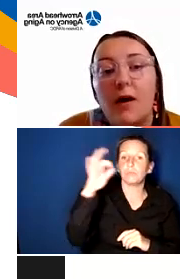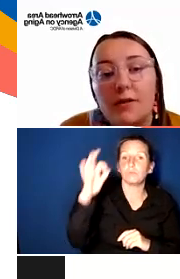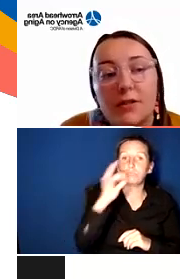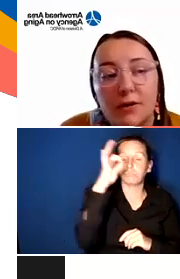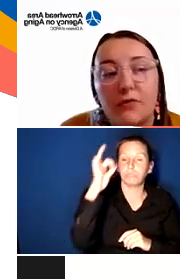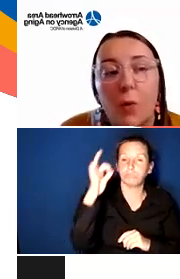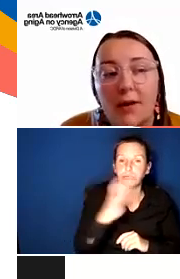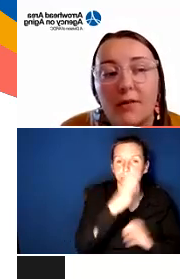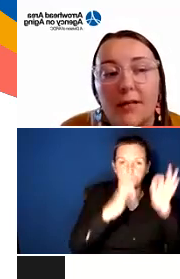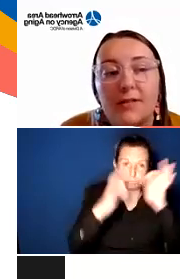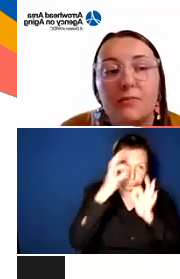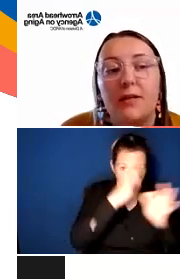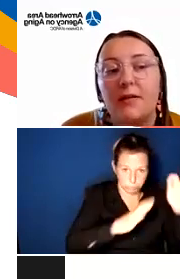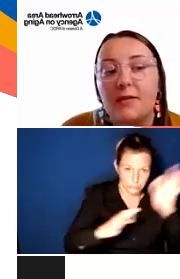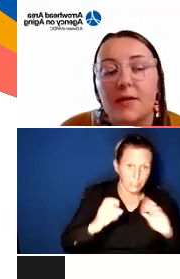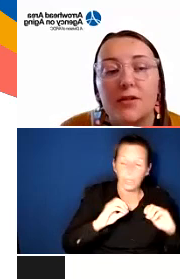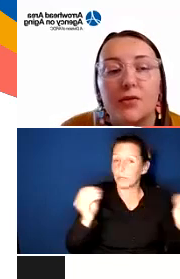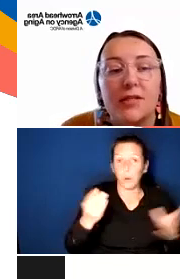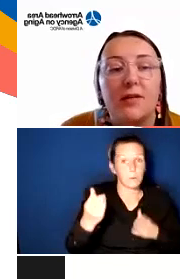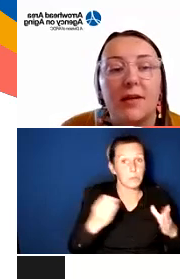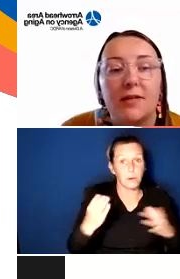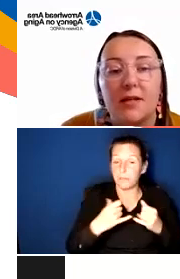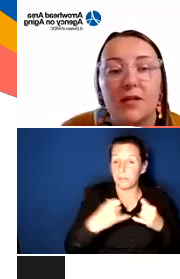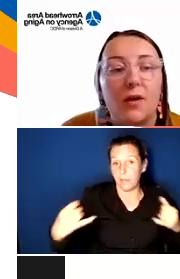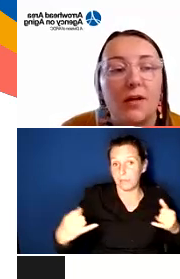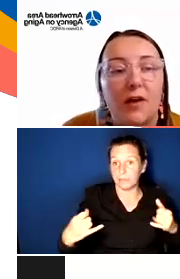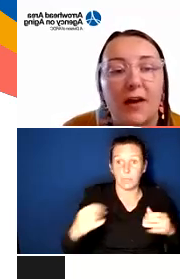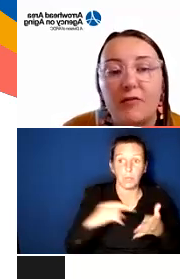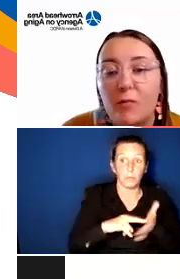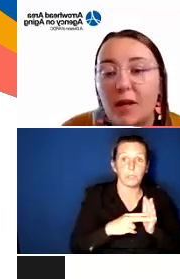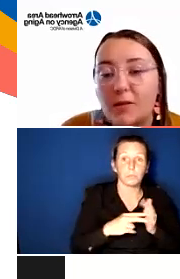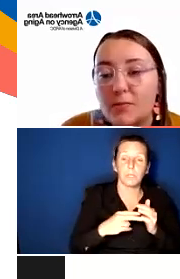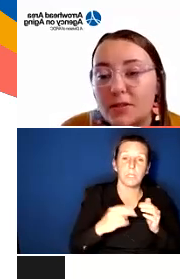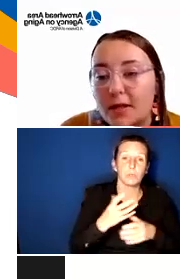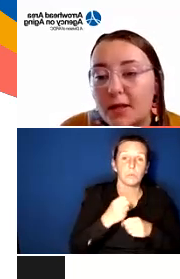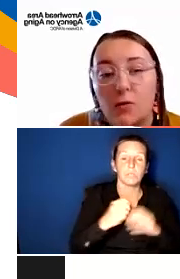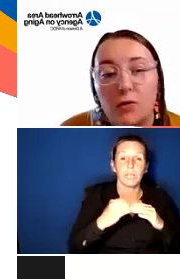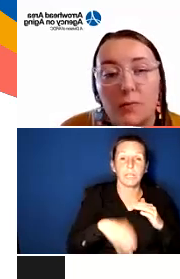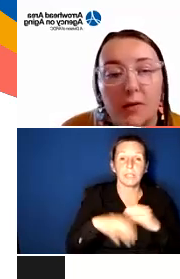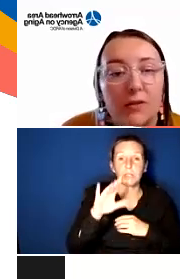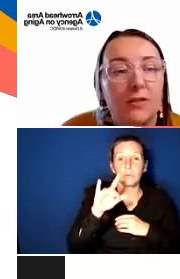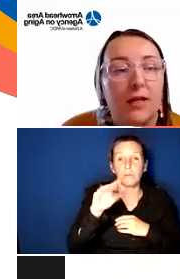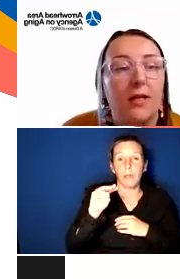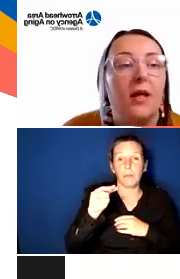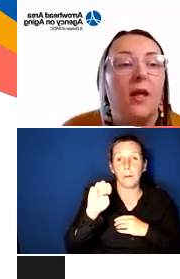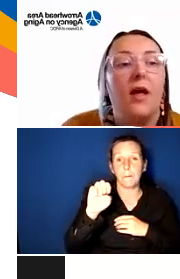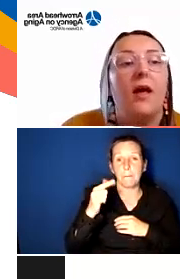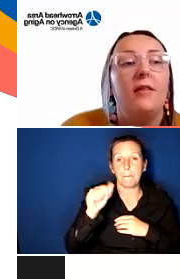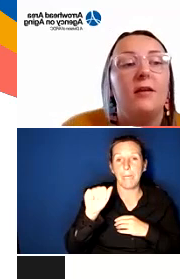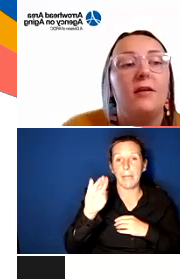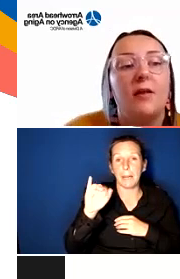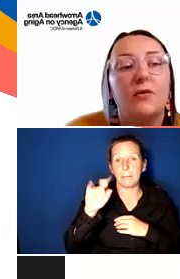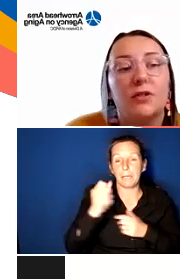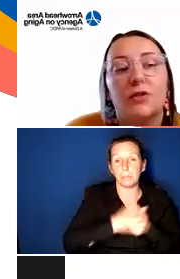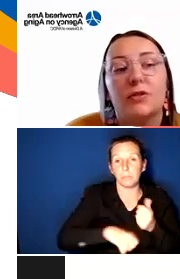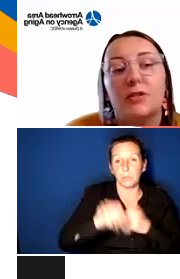our unserved wire lines, meaning that these lines are receiving less than 25 megabits per second or 3 megabits per second. And